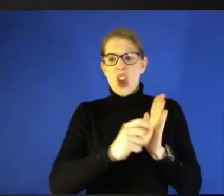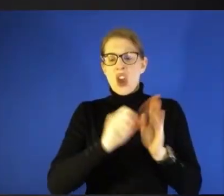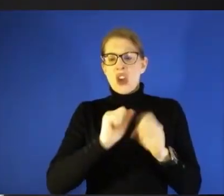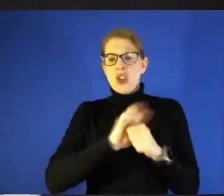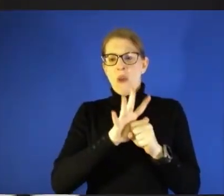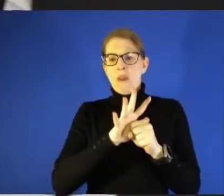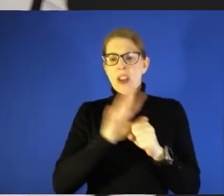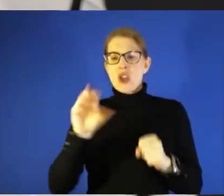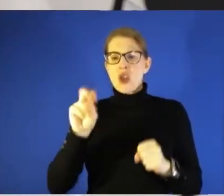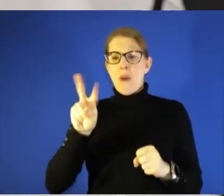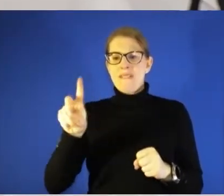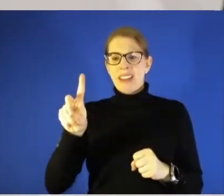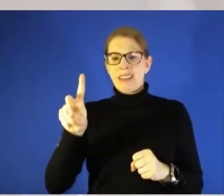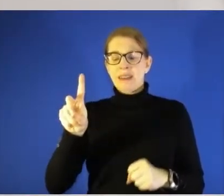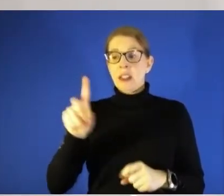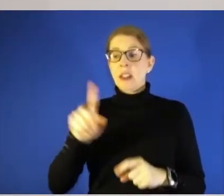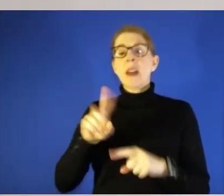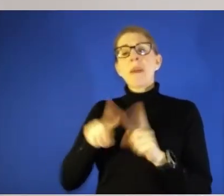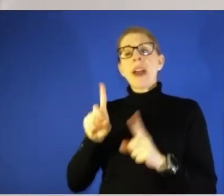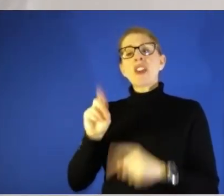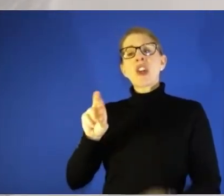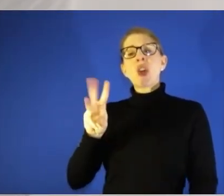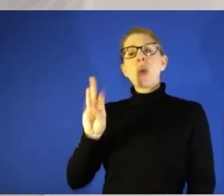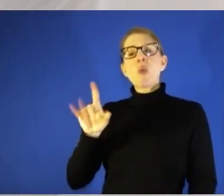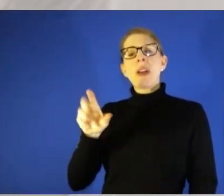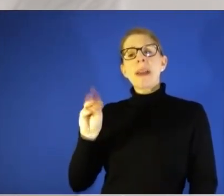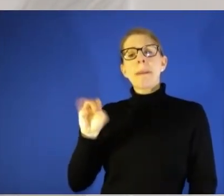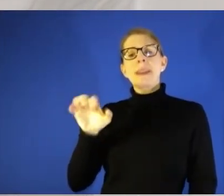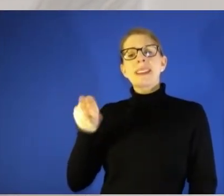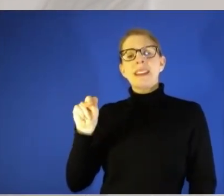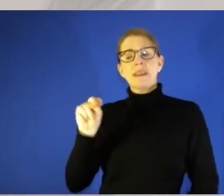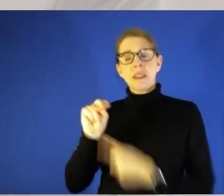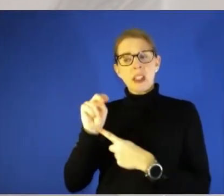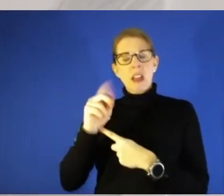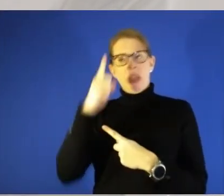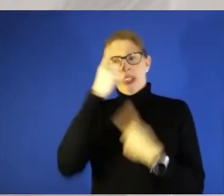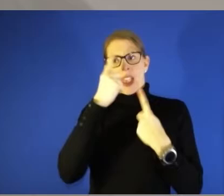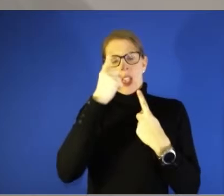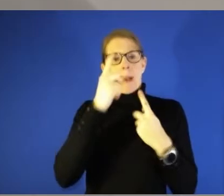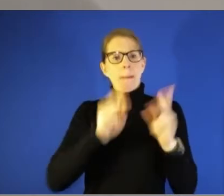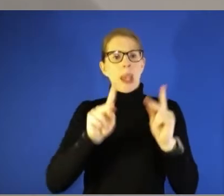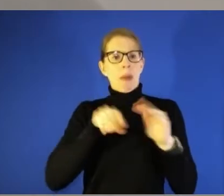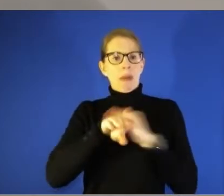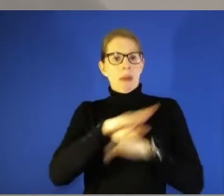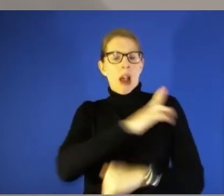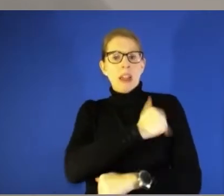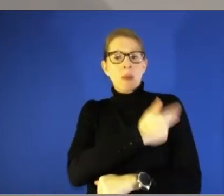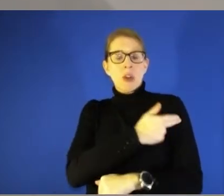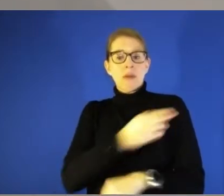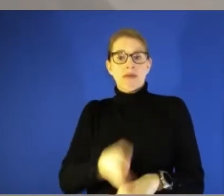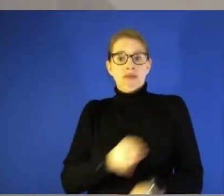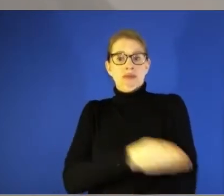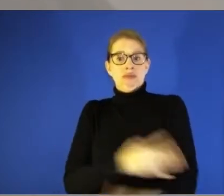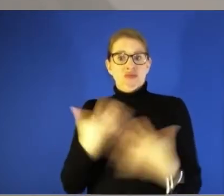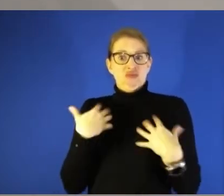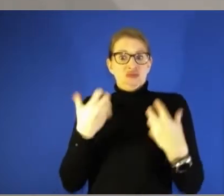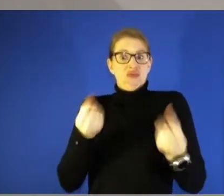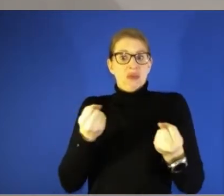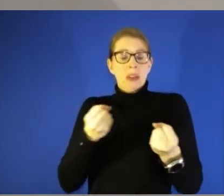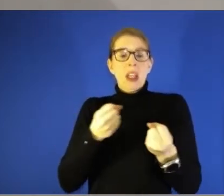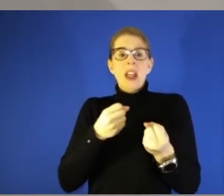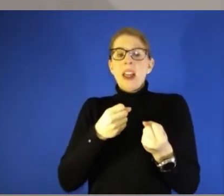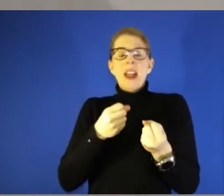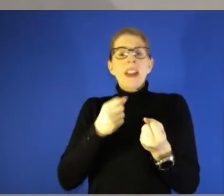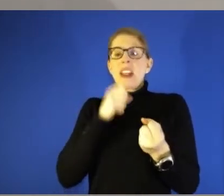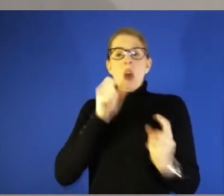Williamson, you know, it also had us thinking that, you know, people come to a hospital to get better. They don't come to end up here in the